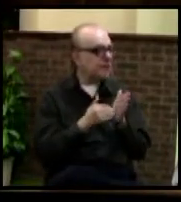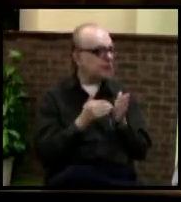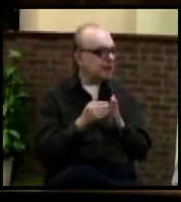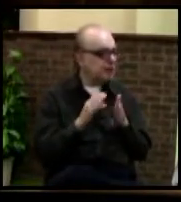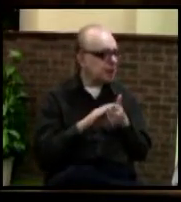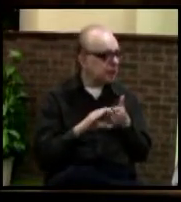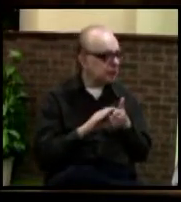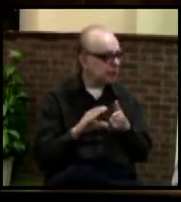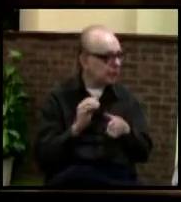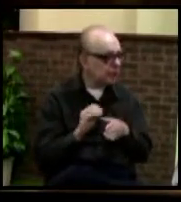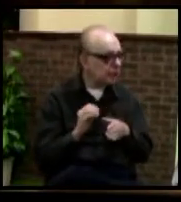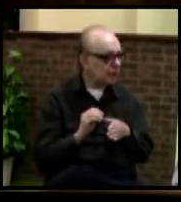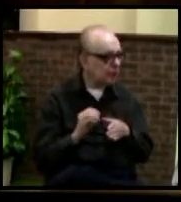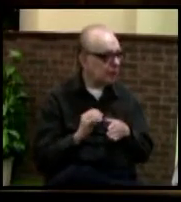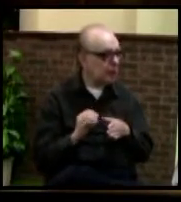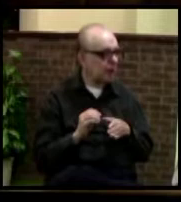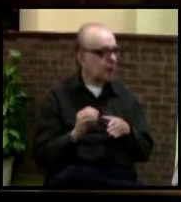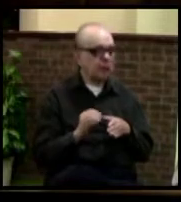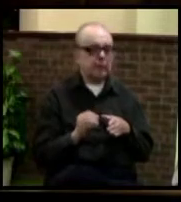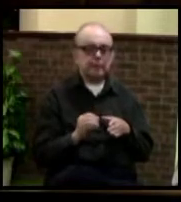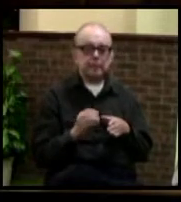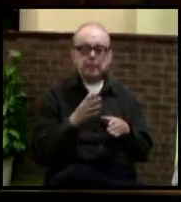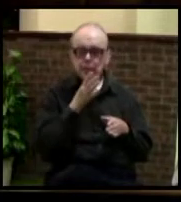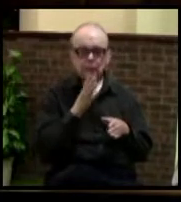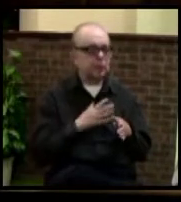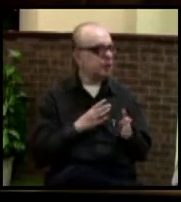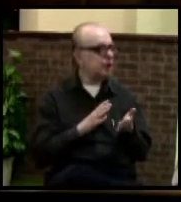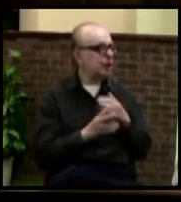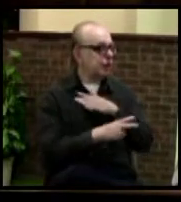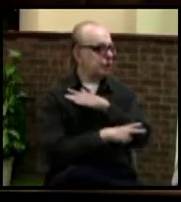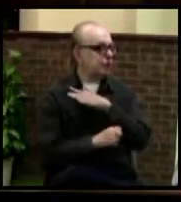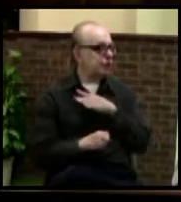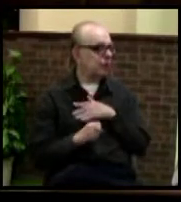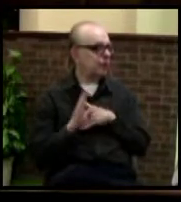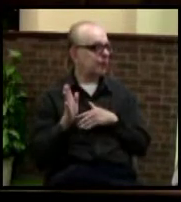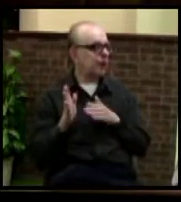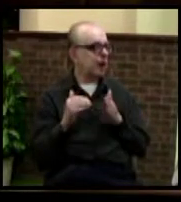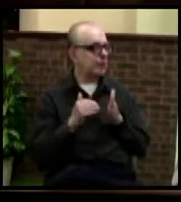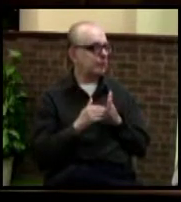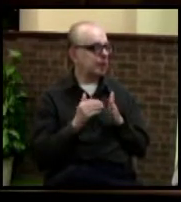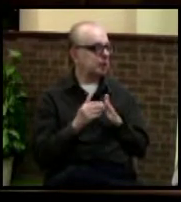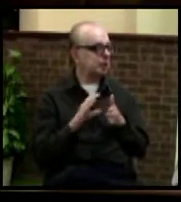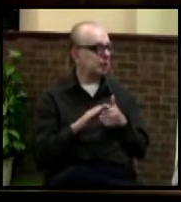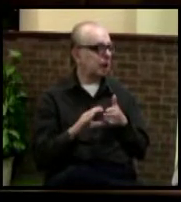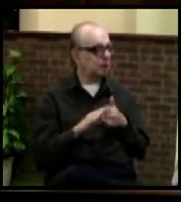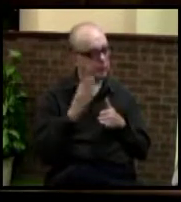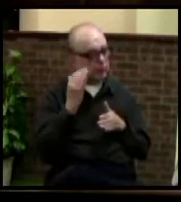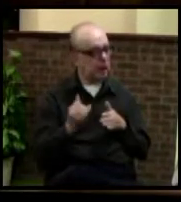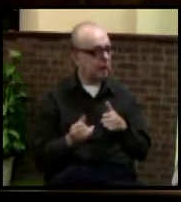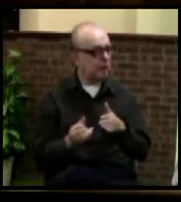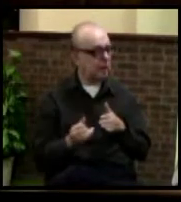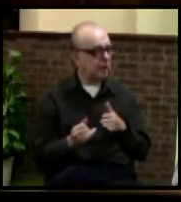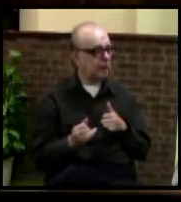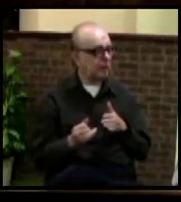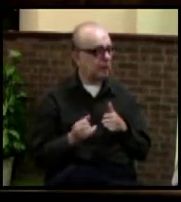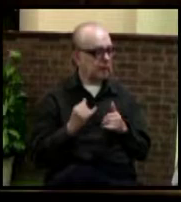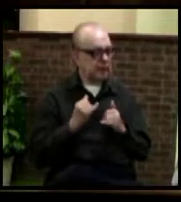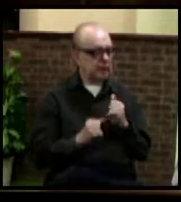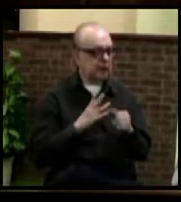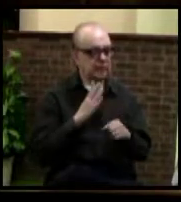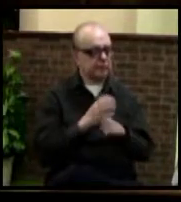million. And they said that she embezzled this $5 million. And they go to find out why. Over the